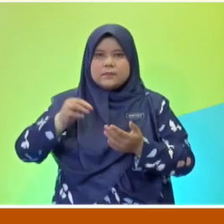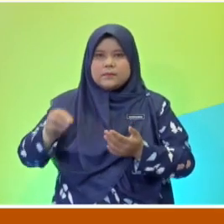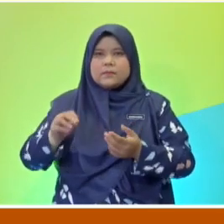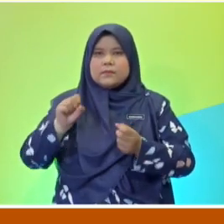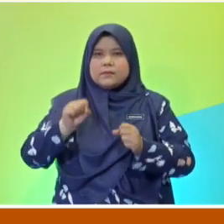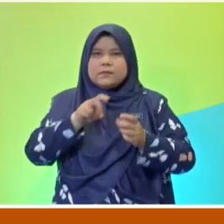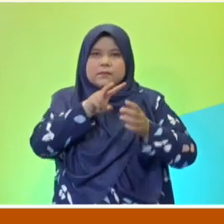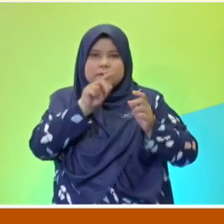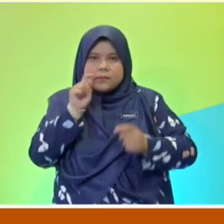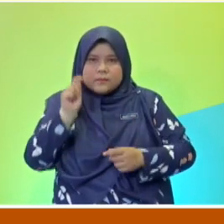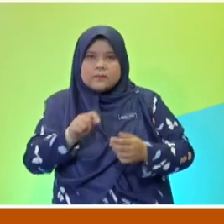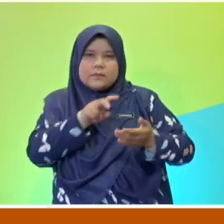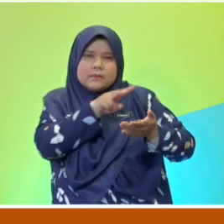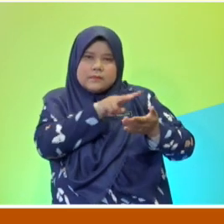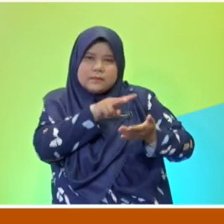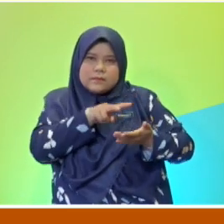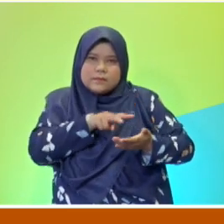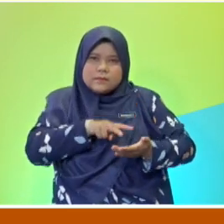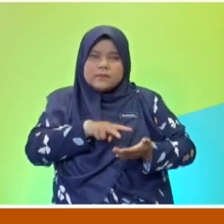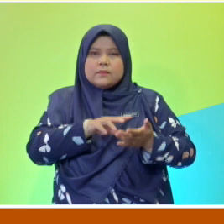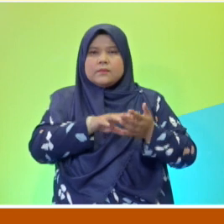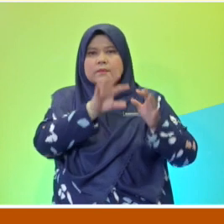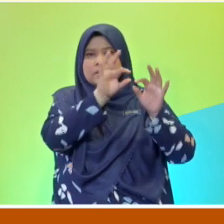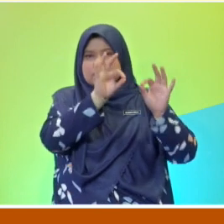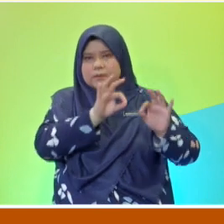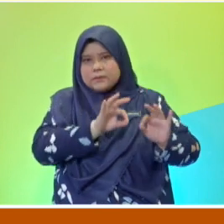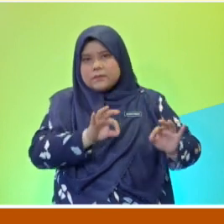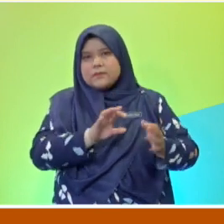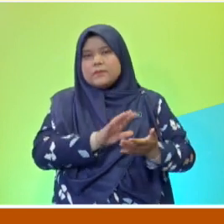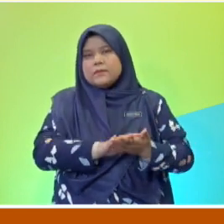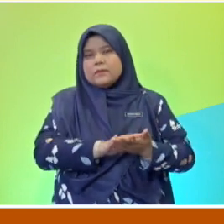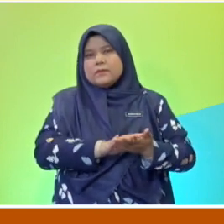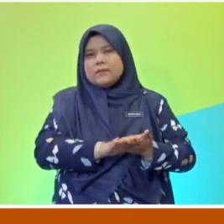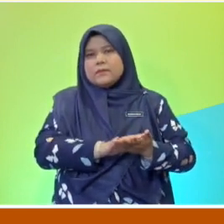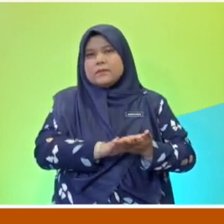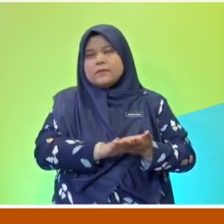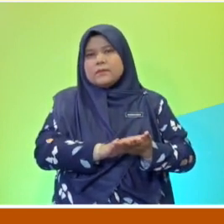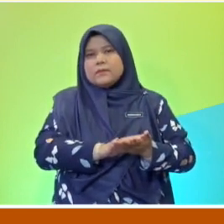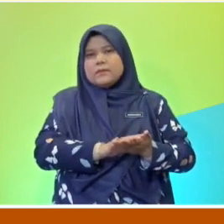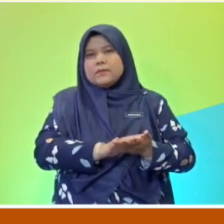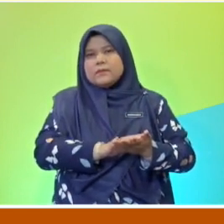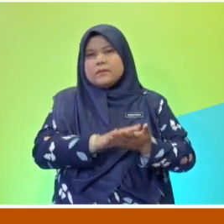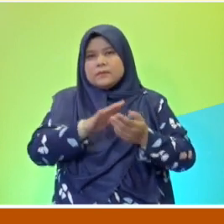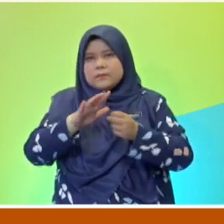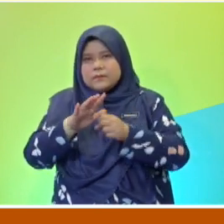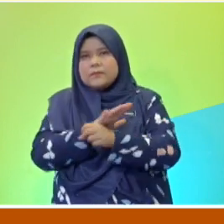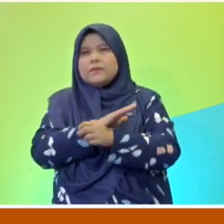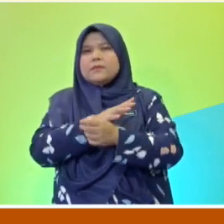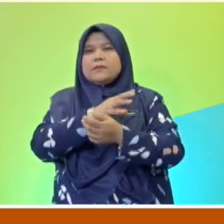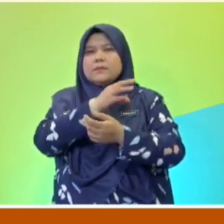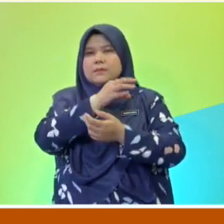read an extended text and fulfill the gap between the